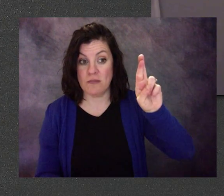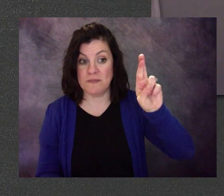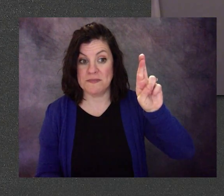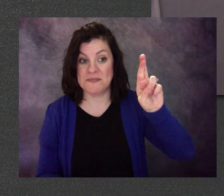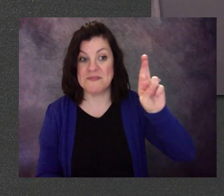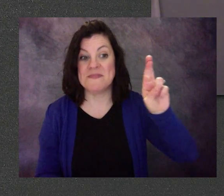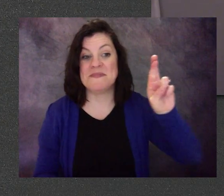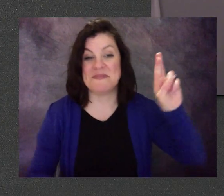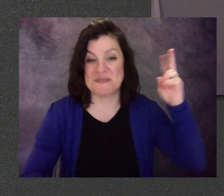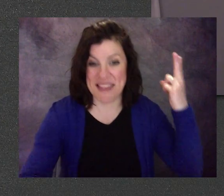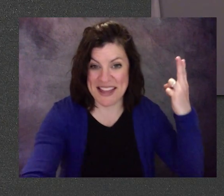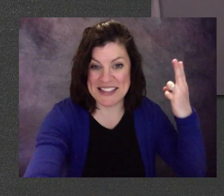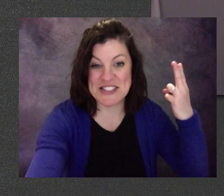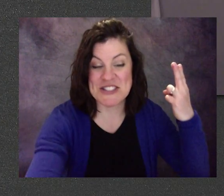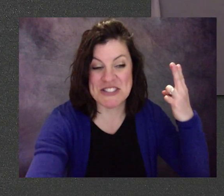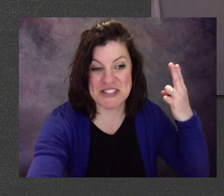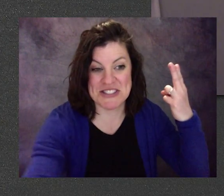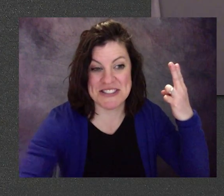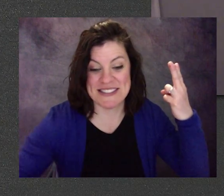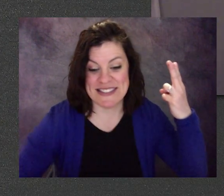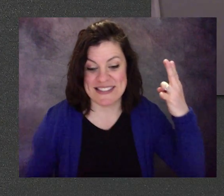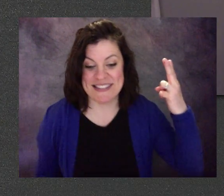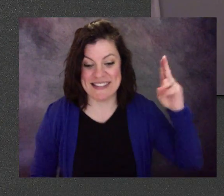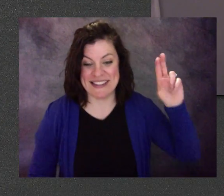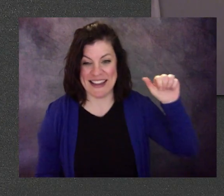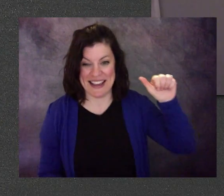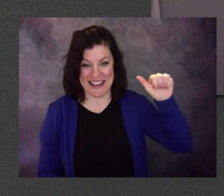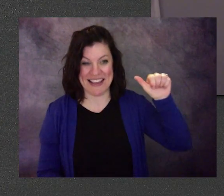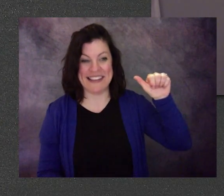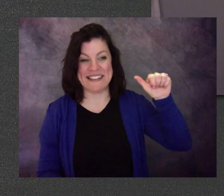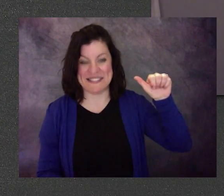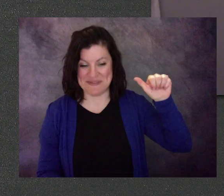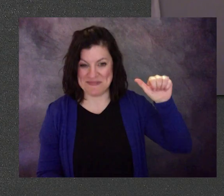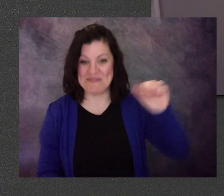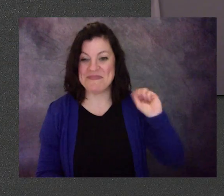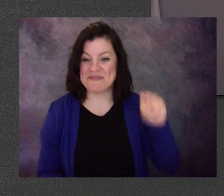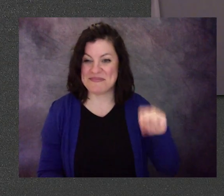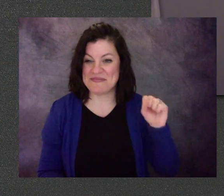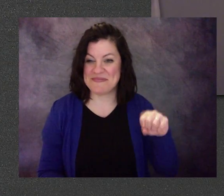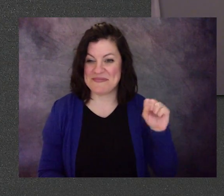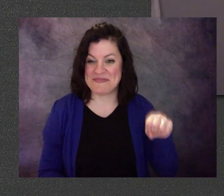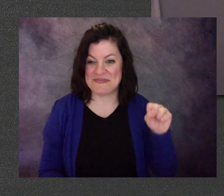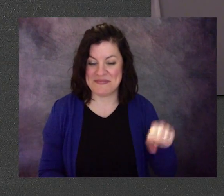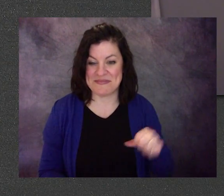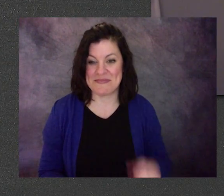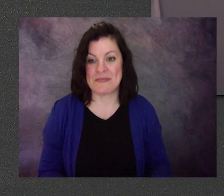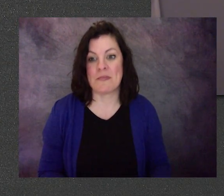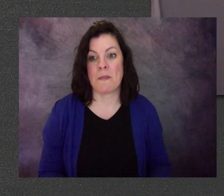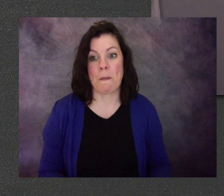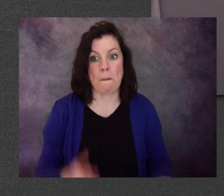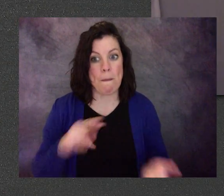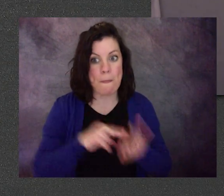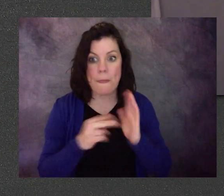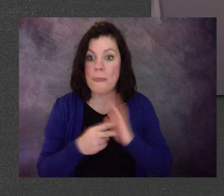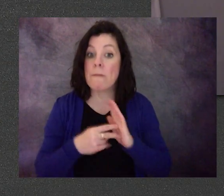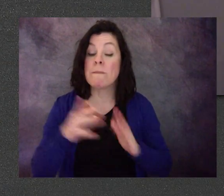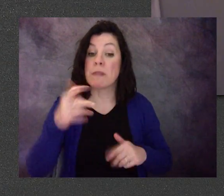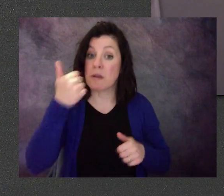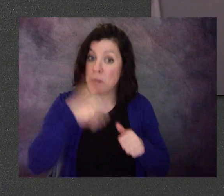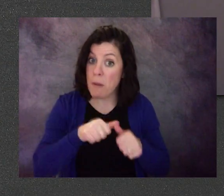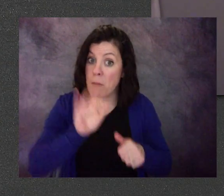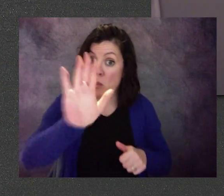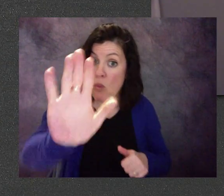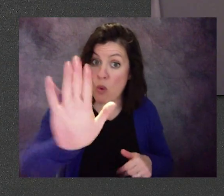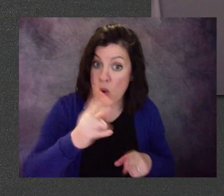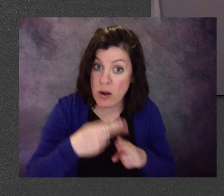R, H, and A. So everyone's name has a big capital